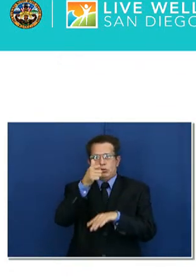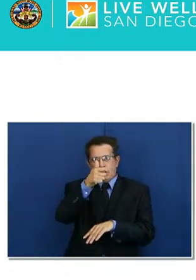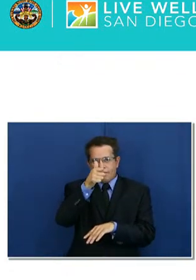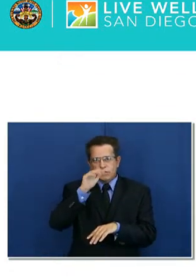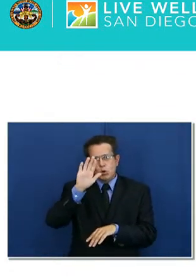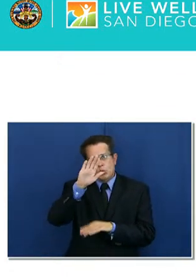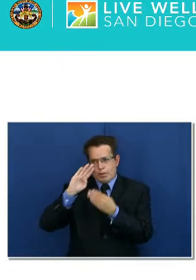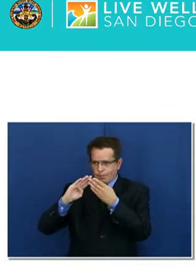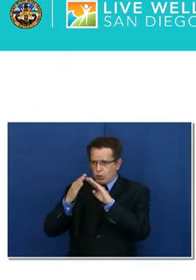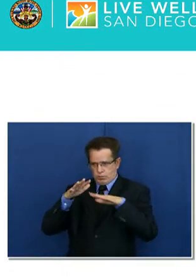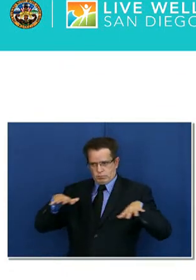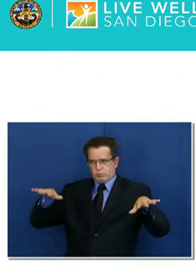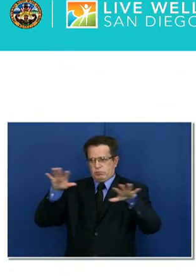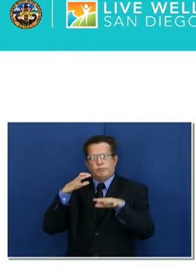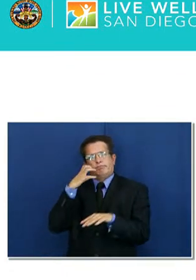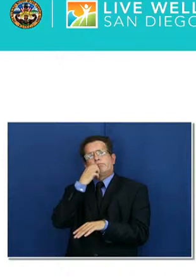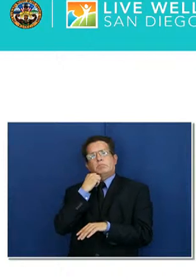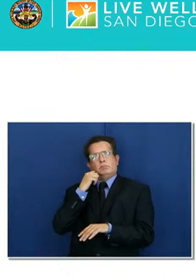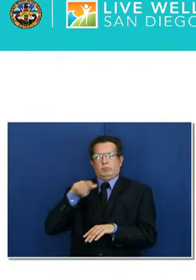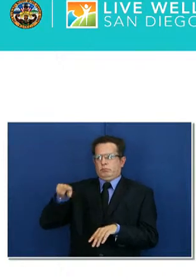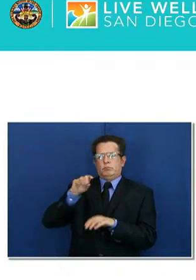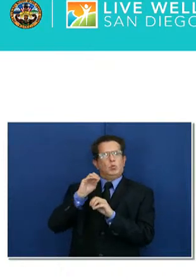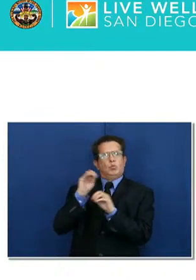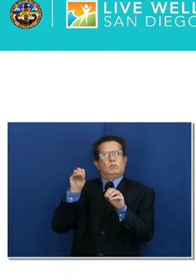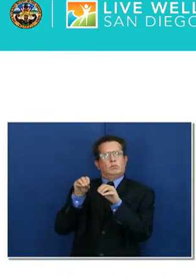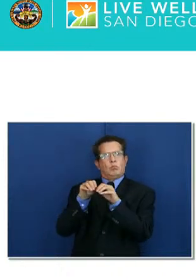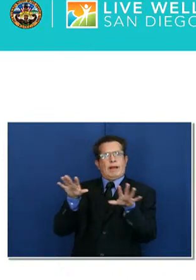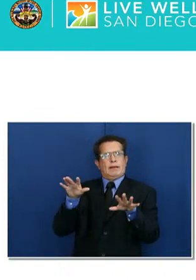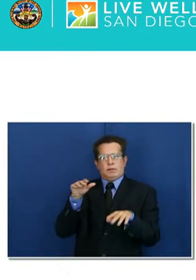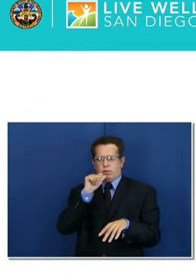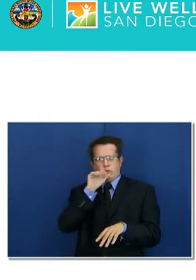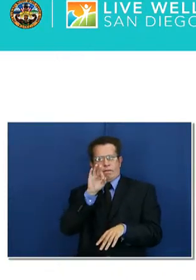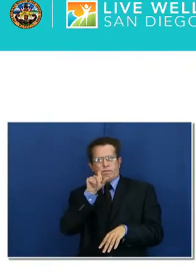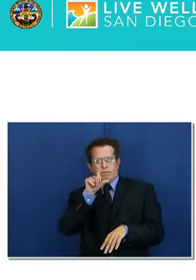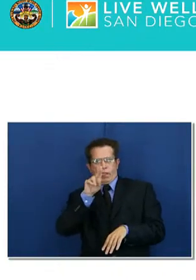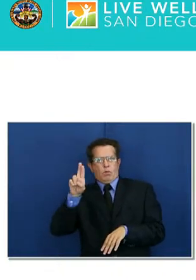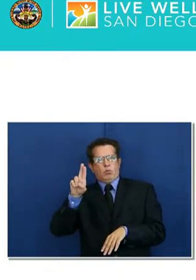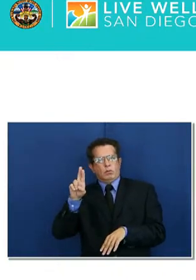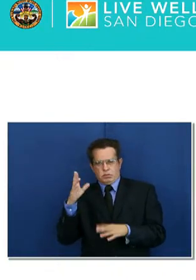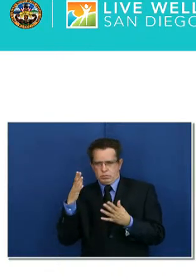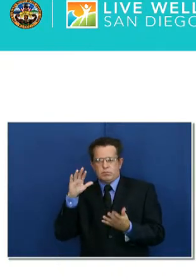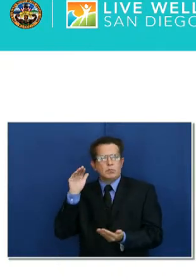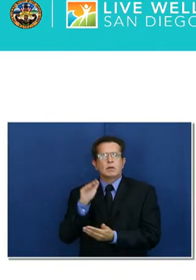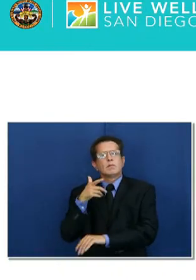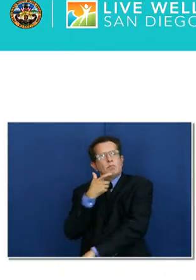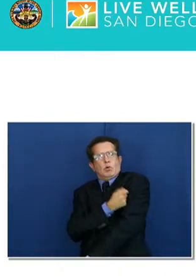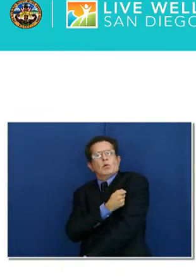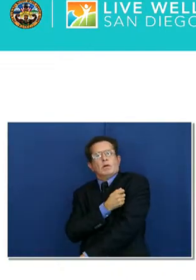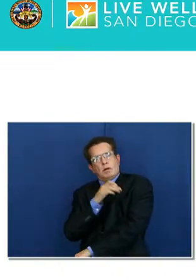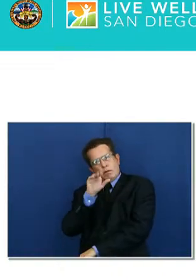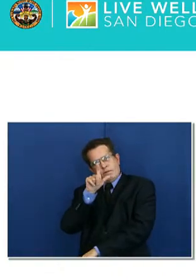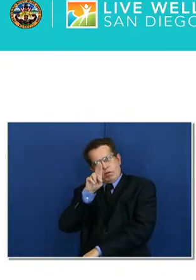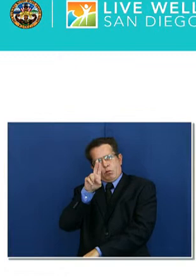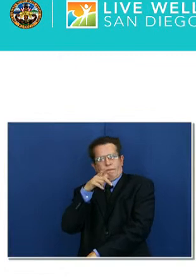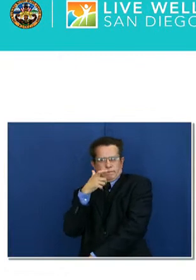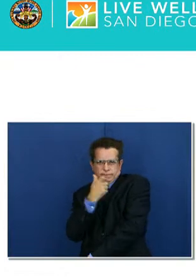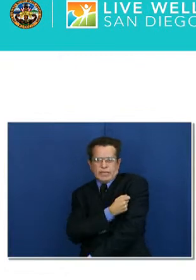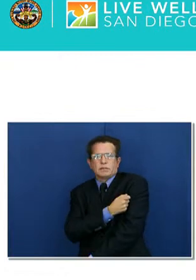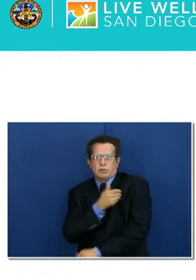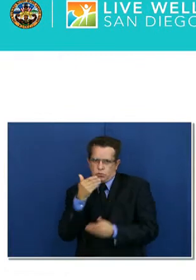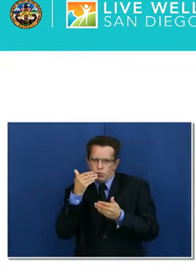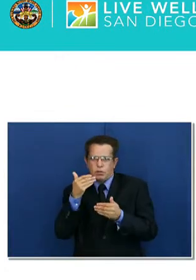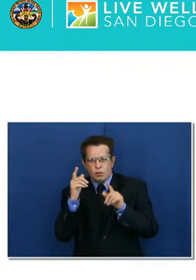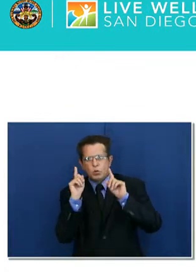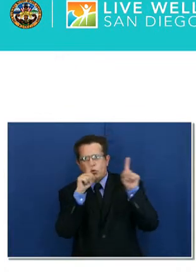family, and protect yourself from getting the flu, and get your flu vaccination.